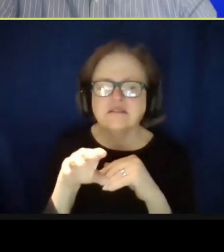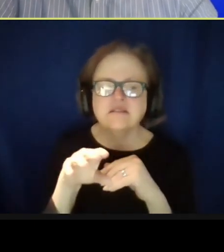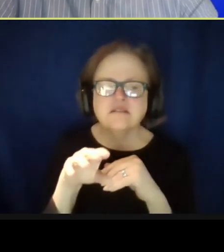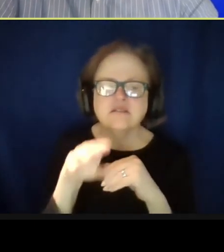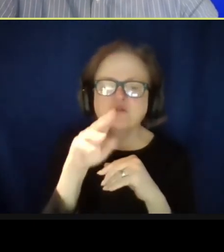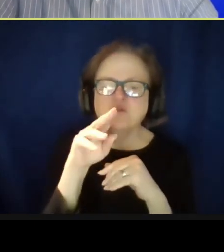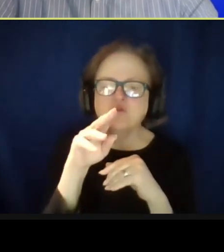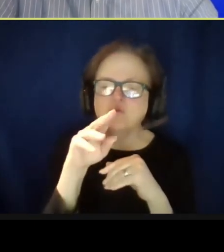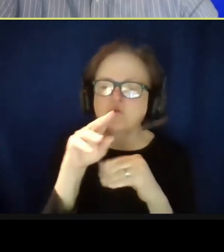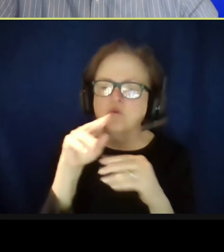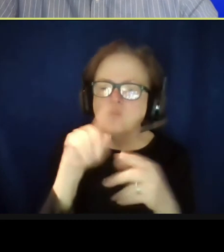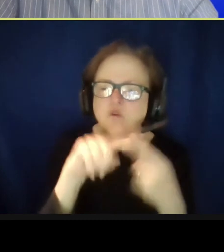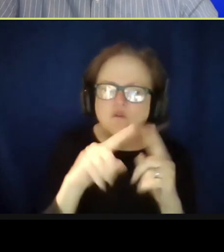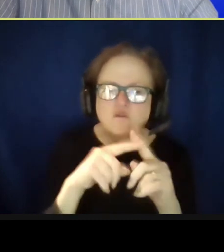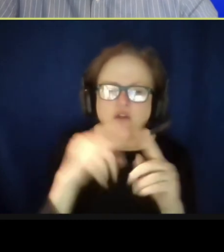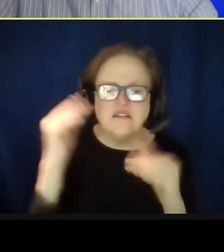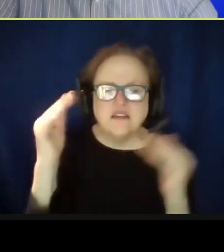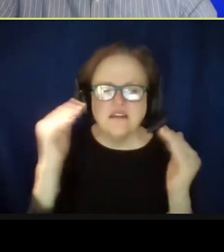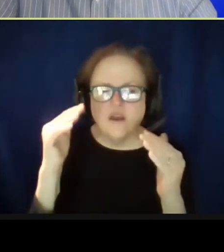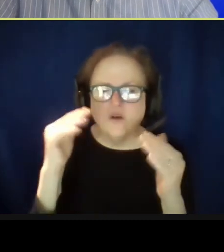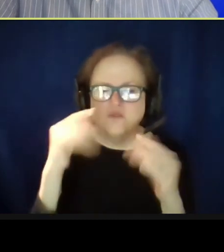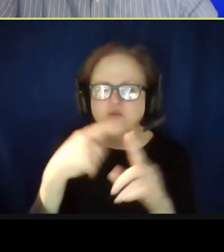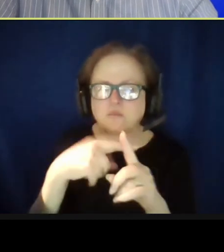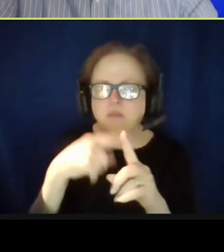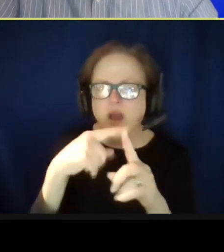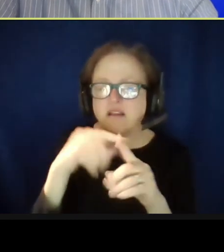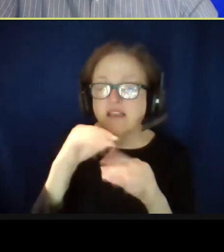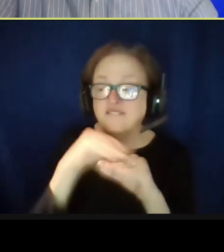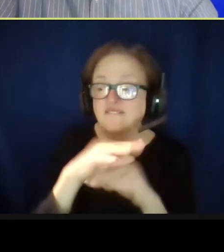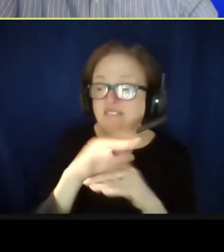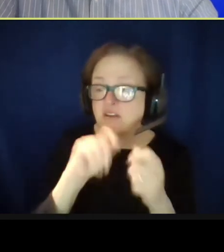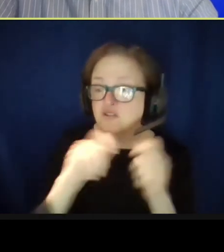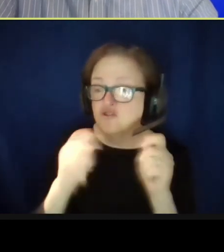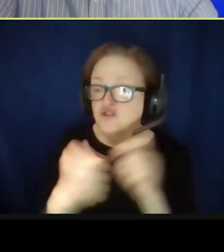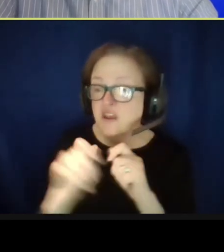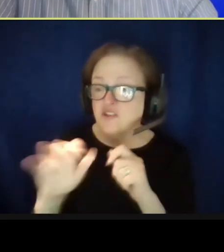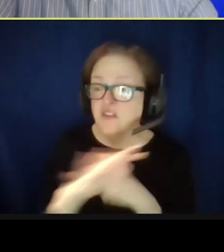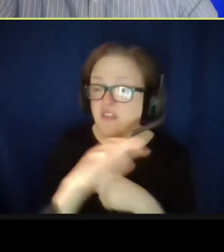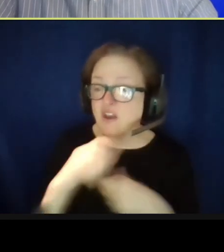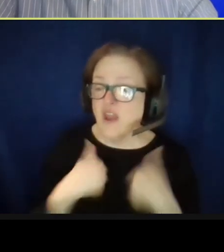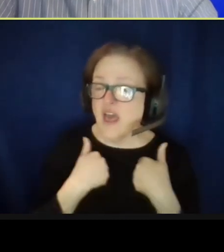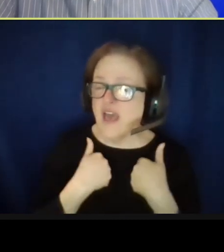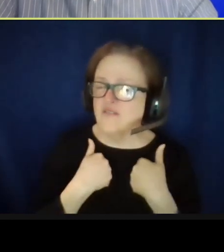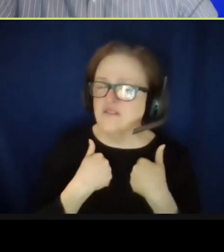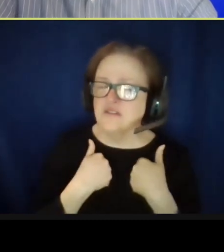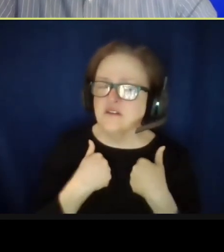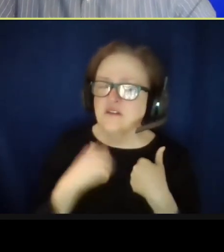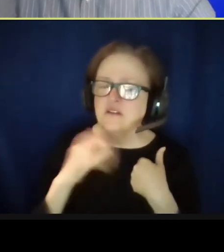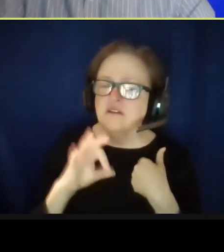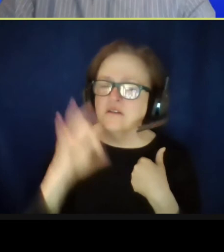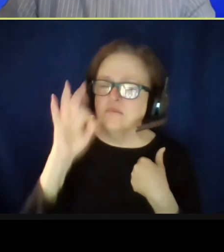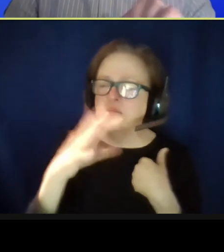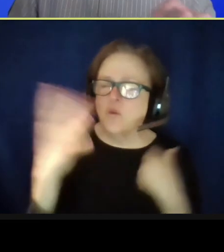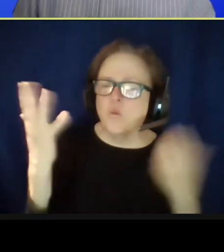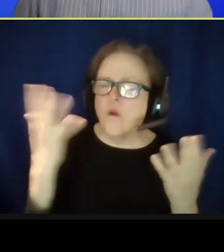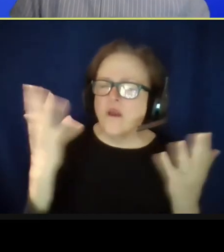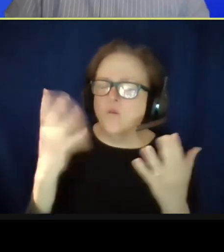hearing that would positively affect change in the students' lives, what would that be? I'm going to start with you, Catherine.